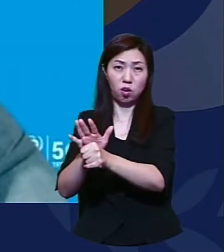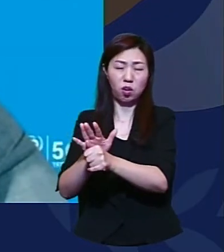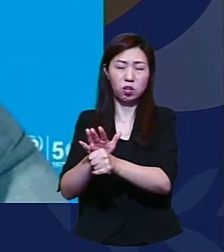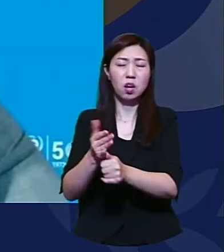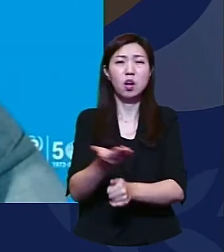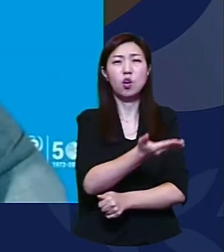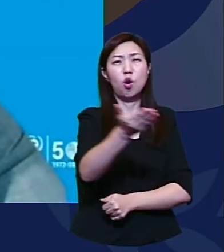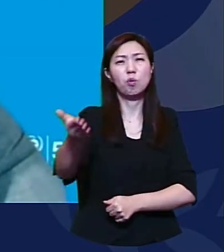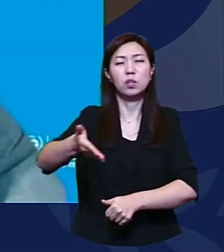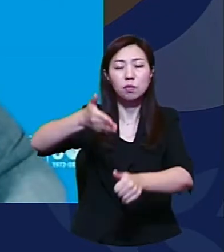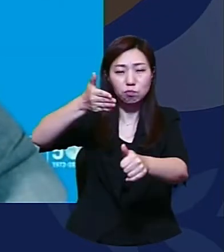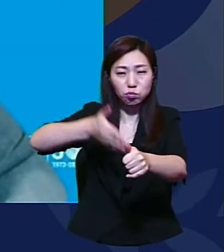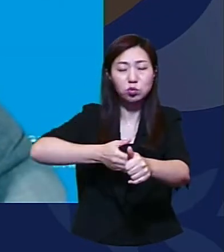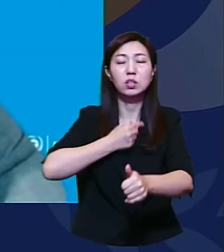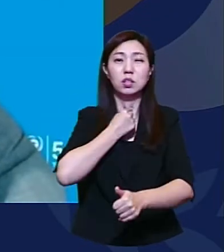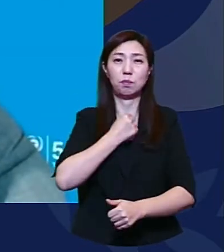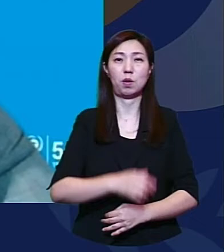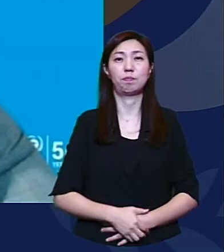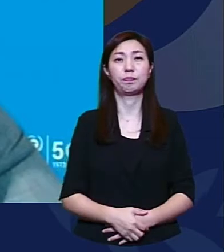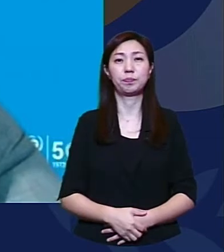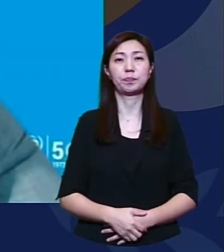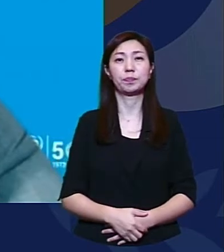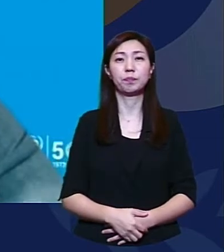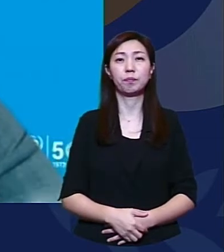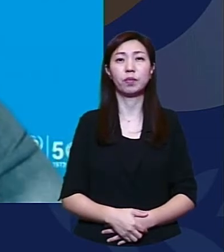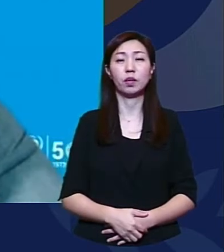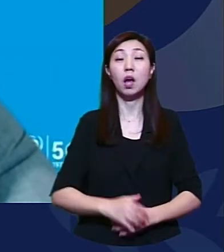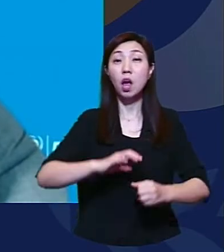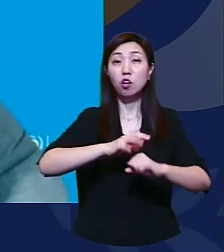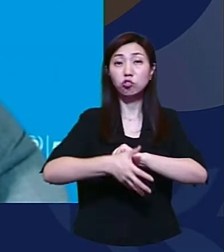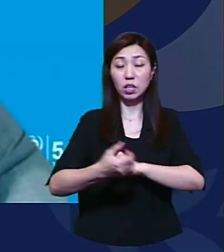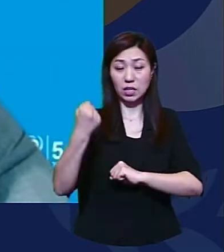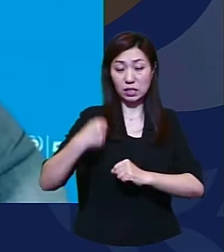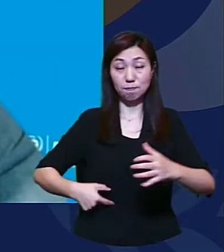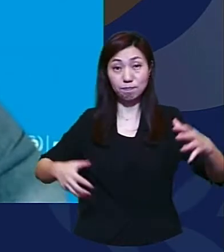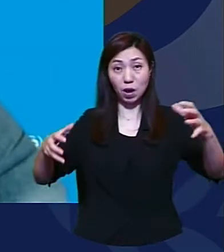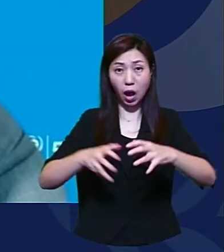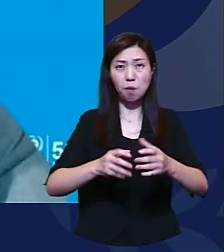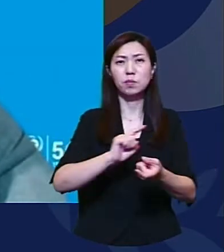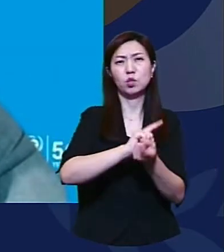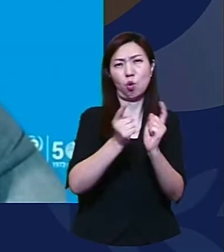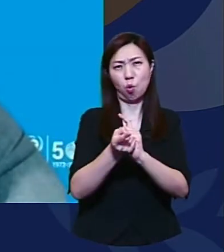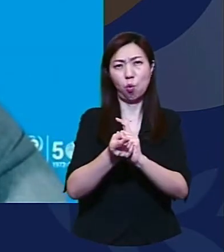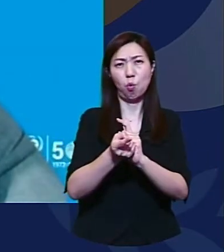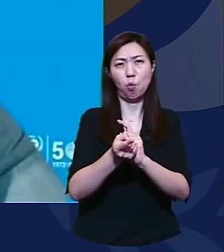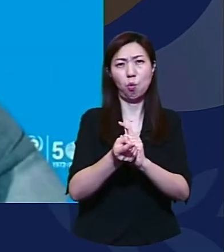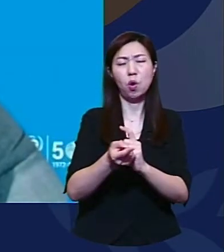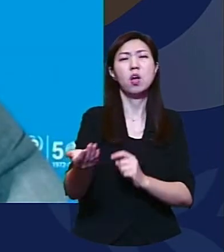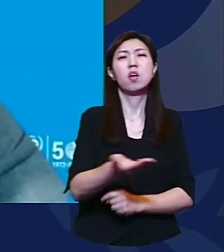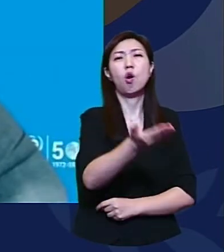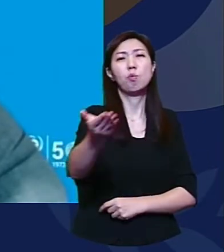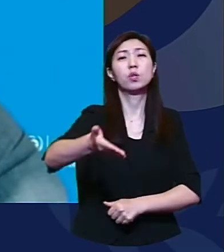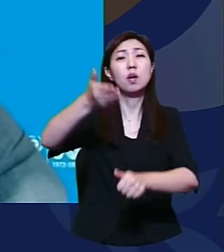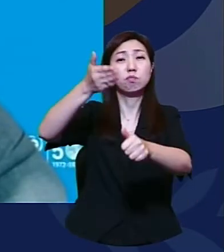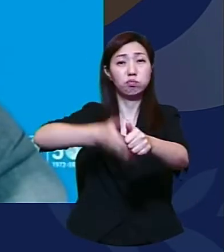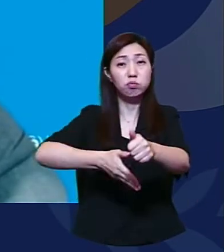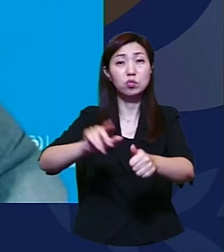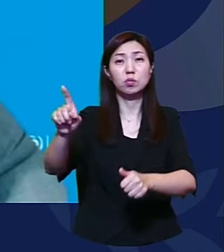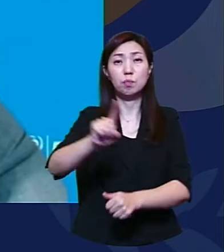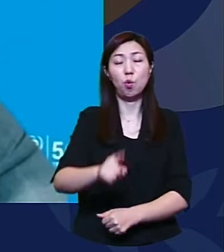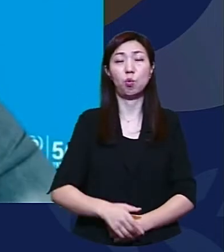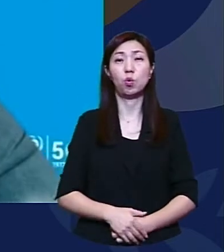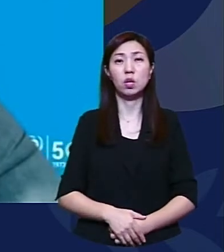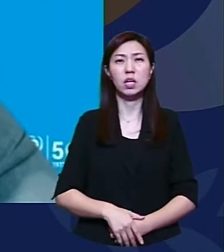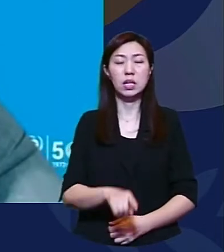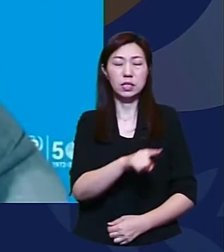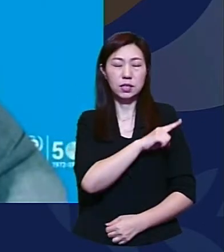concessional finance from international partners are urgently needed if we are going to make the priorities that